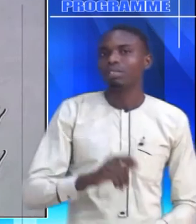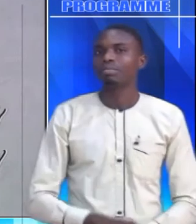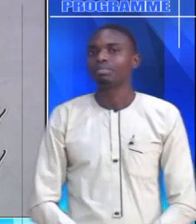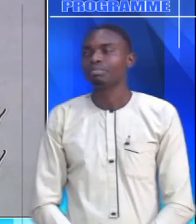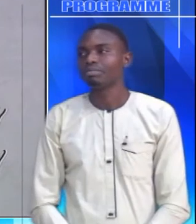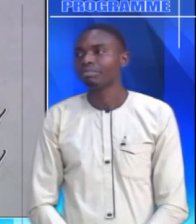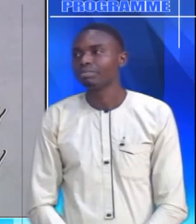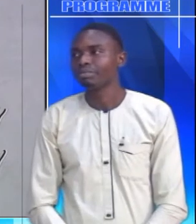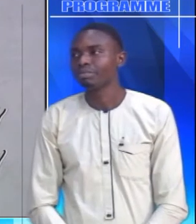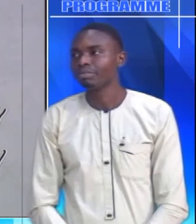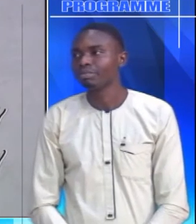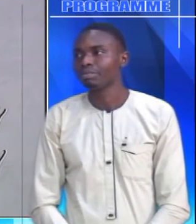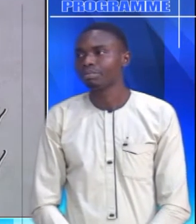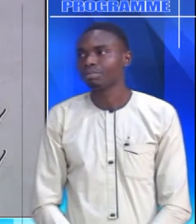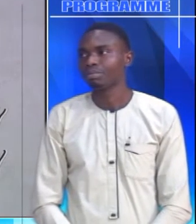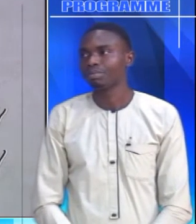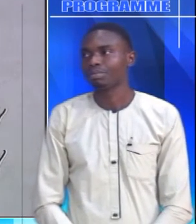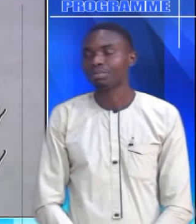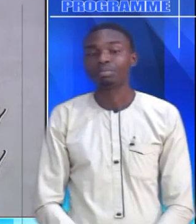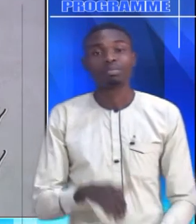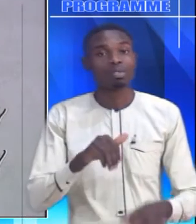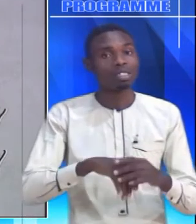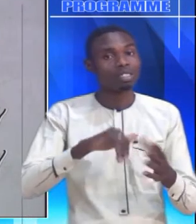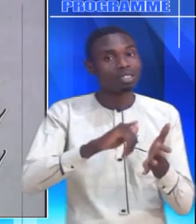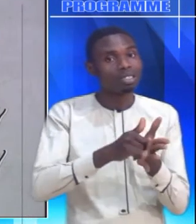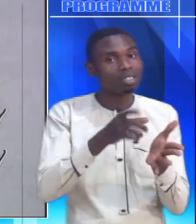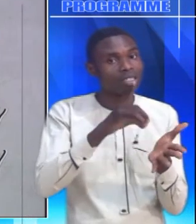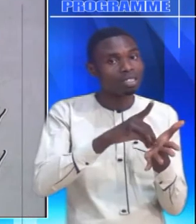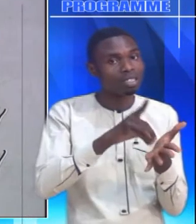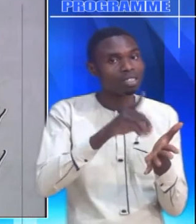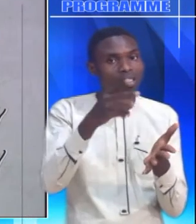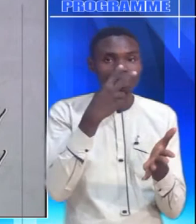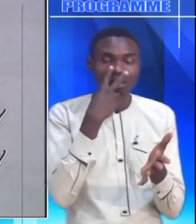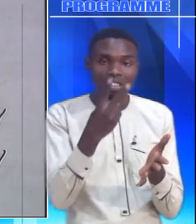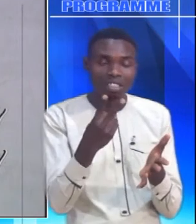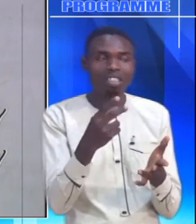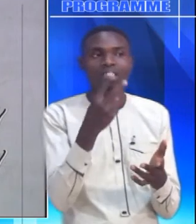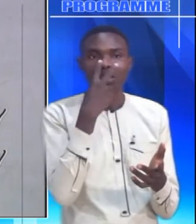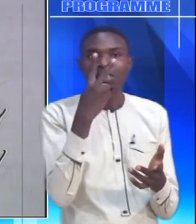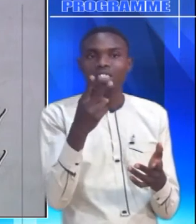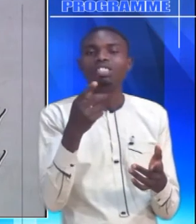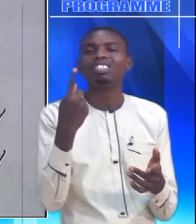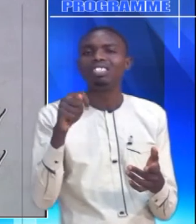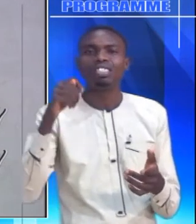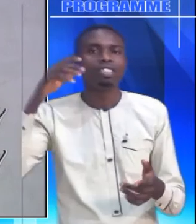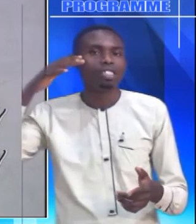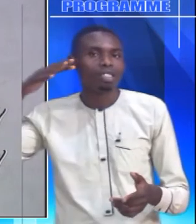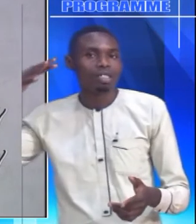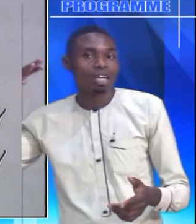words, are those dictionary I have recommended. The advanced learners, they are good